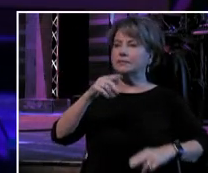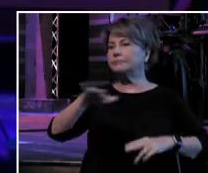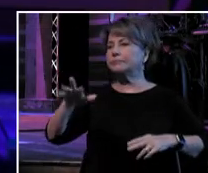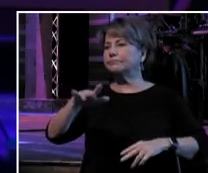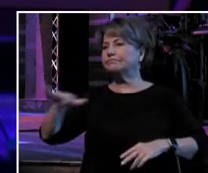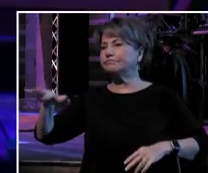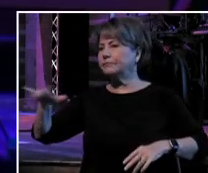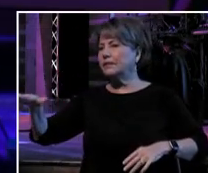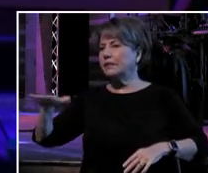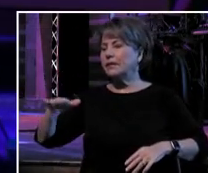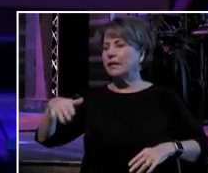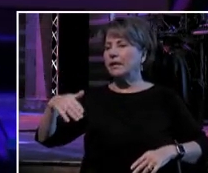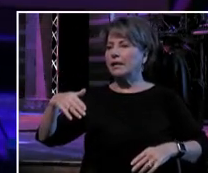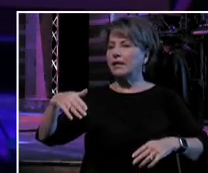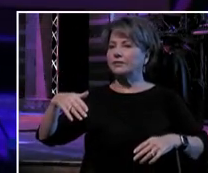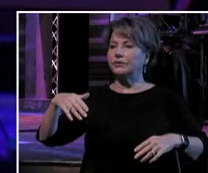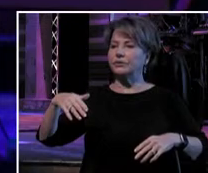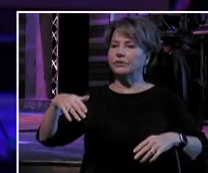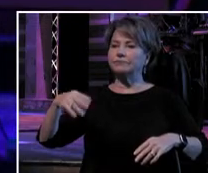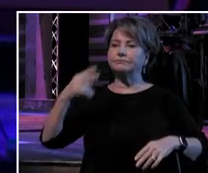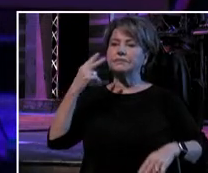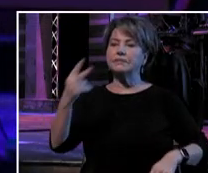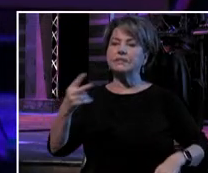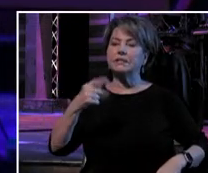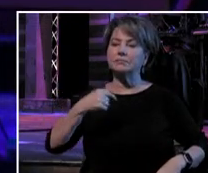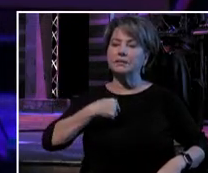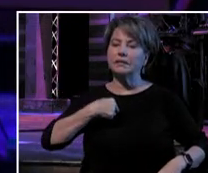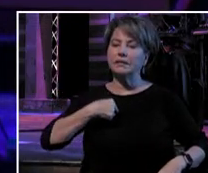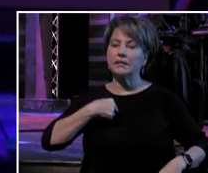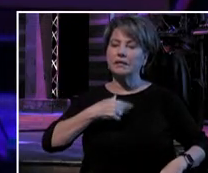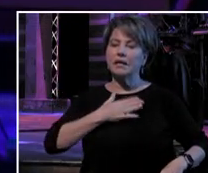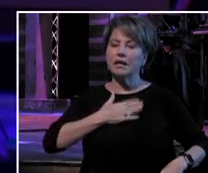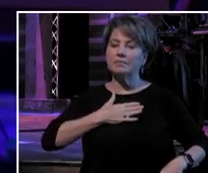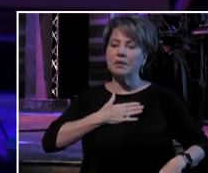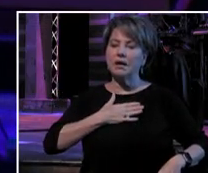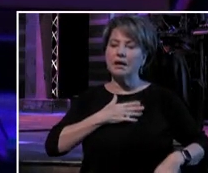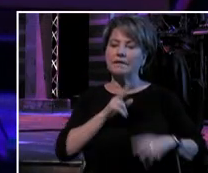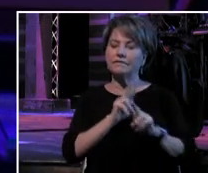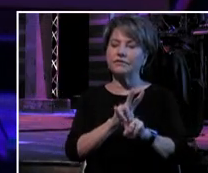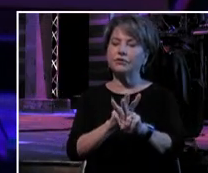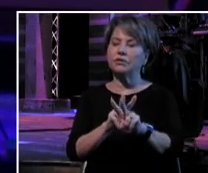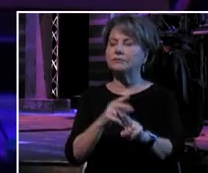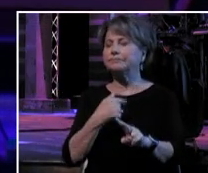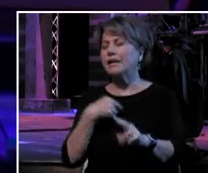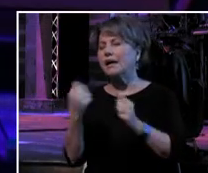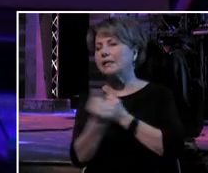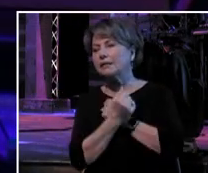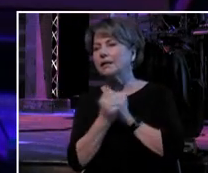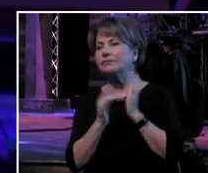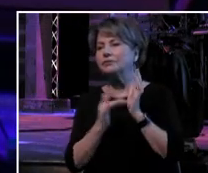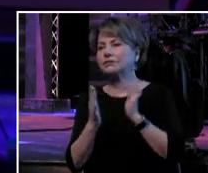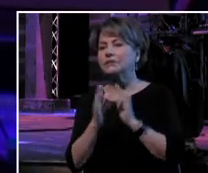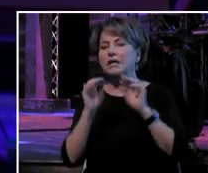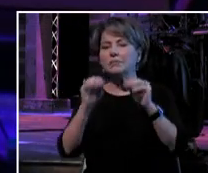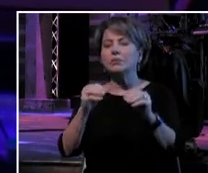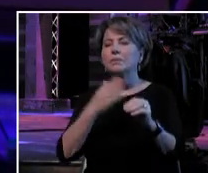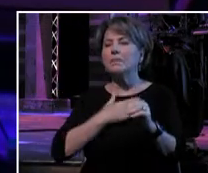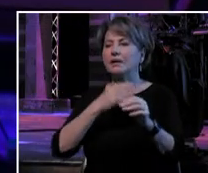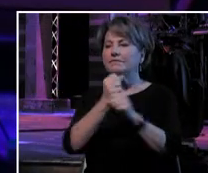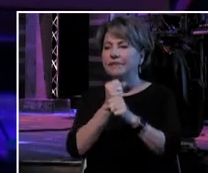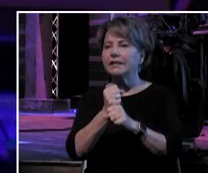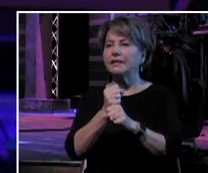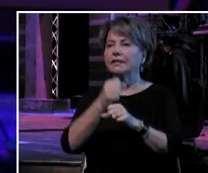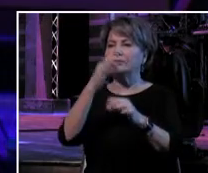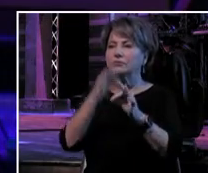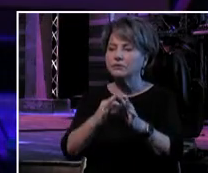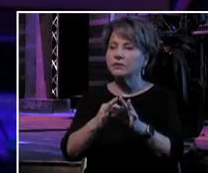at my funeral right now, but I love Jesus. And I believe that I'm with Christ because I put my faith and trust in Jesus Christ